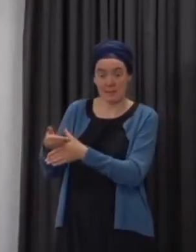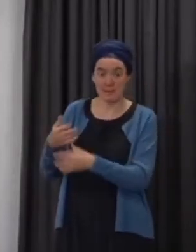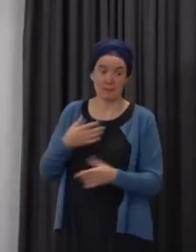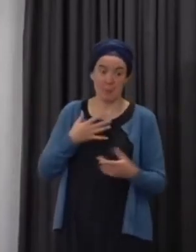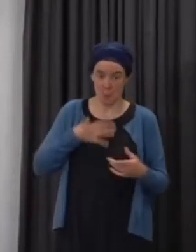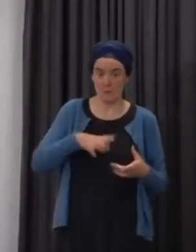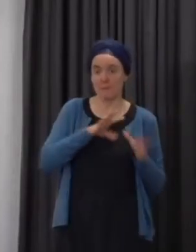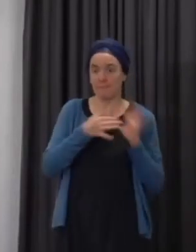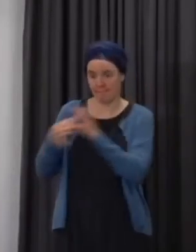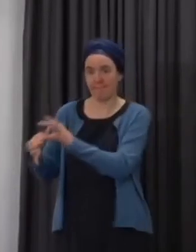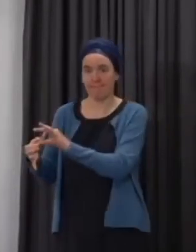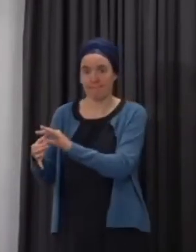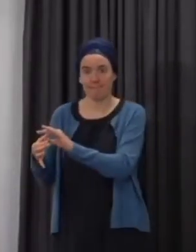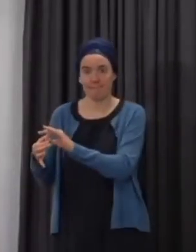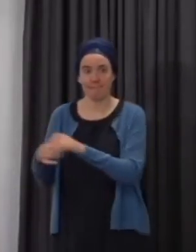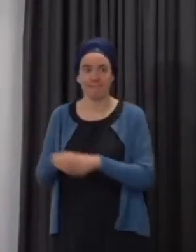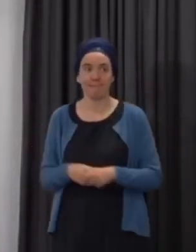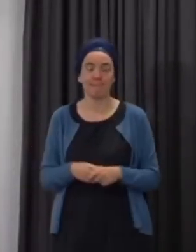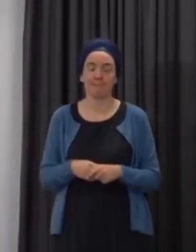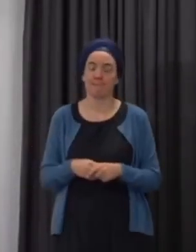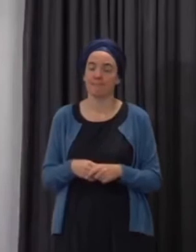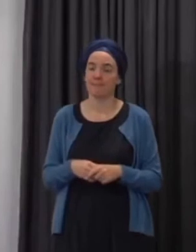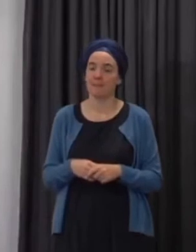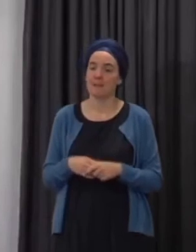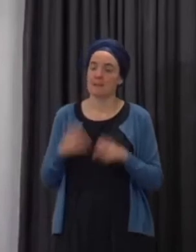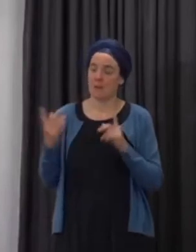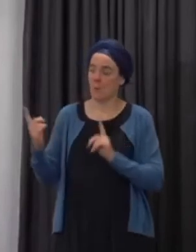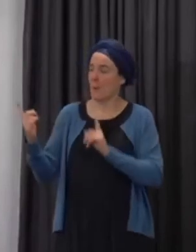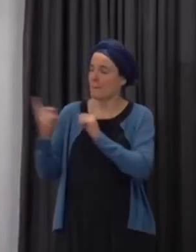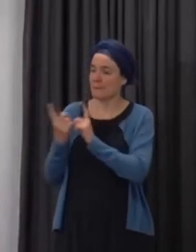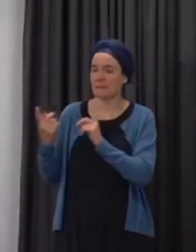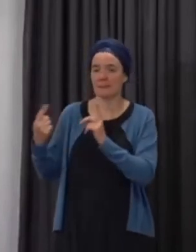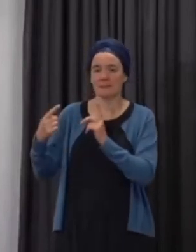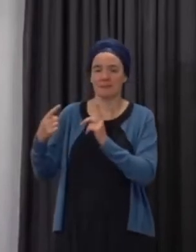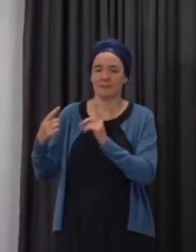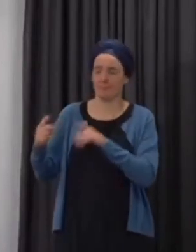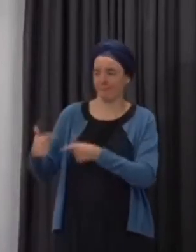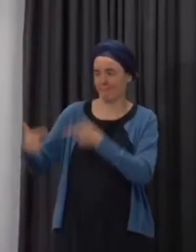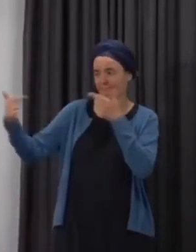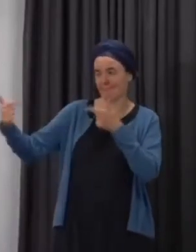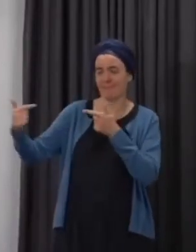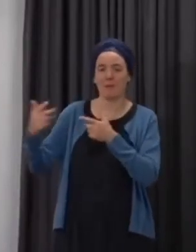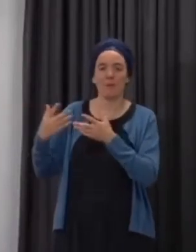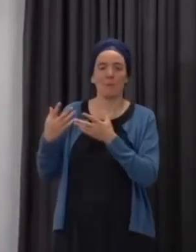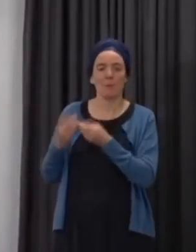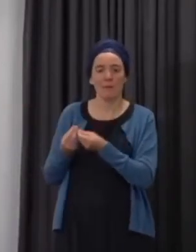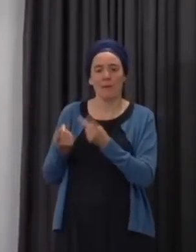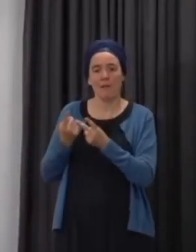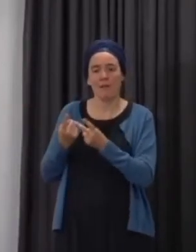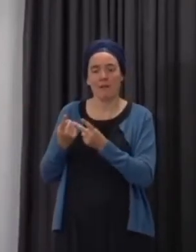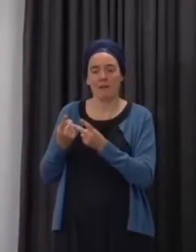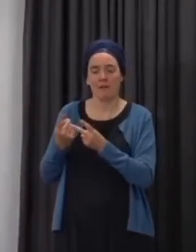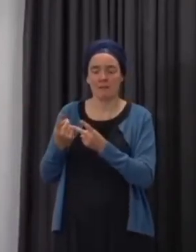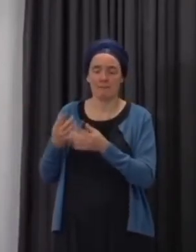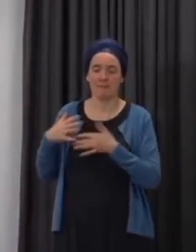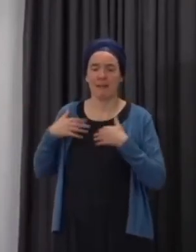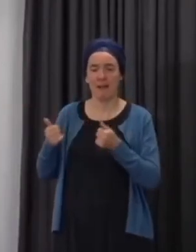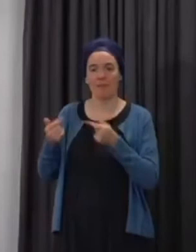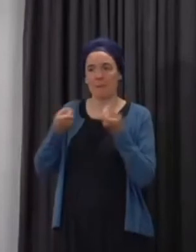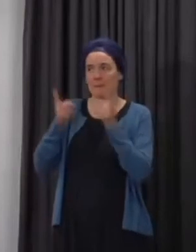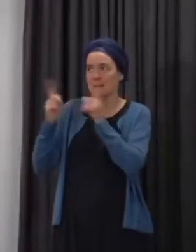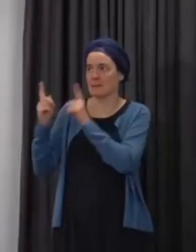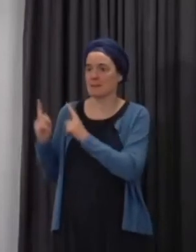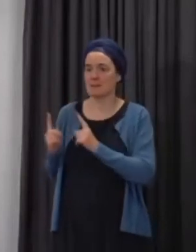I'm meeting with, virtually of course, with other Cabinet Health Ministers later this week, and I'll expect we'll have a discussion